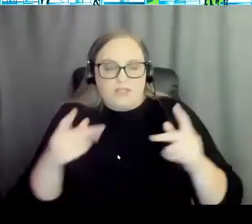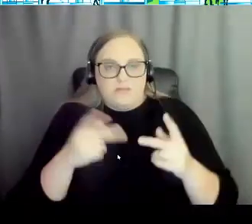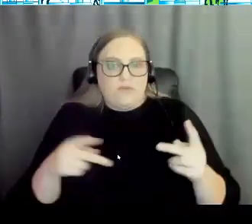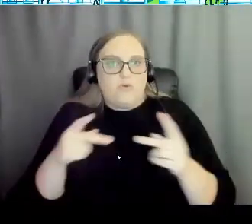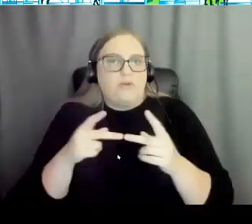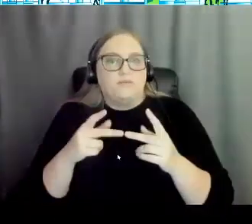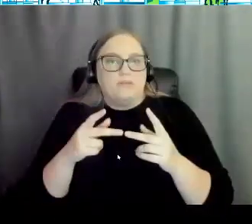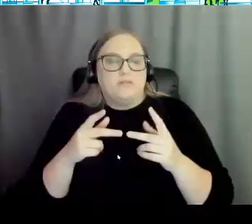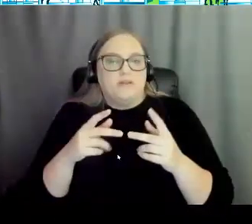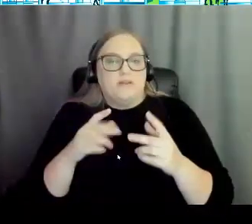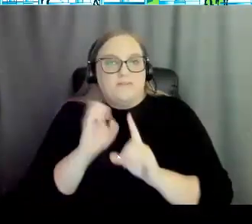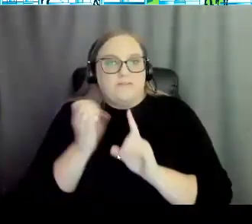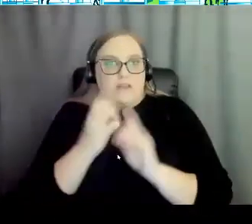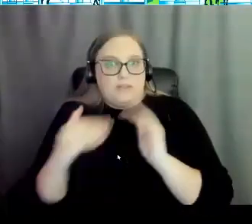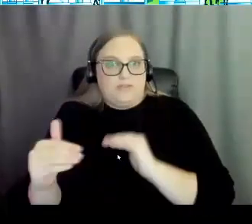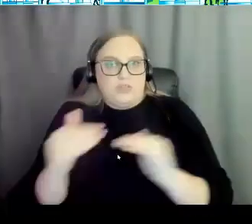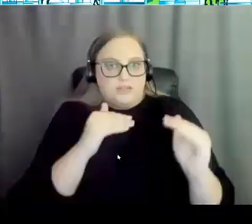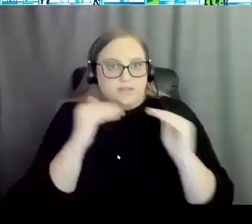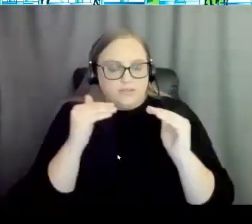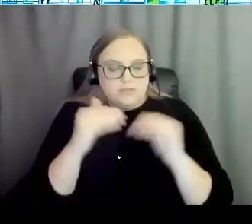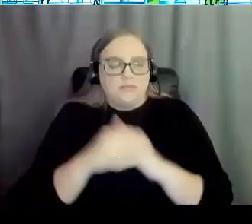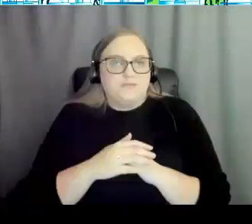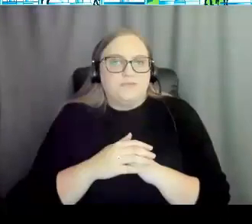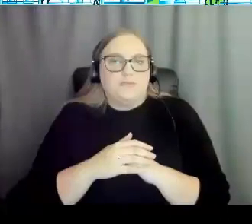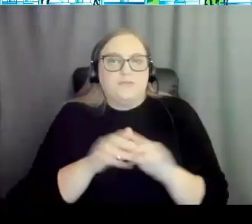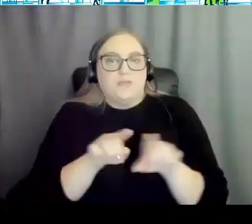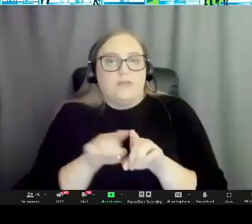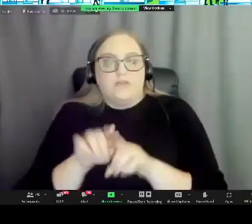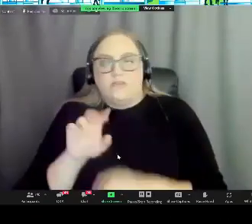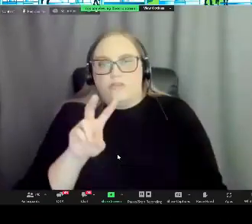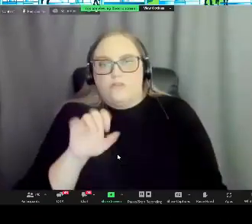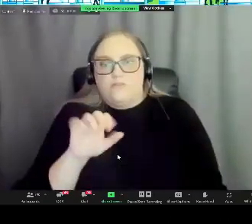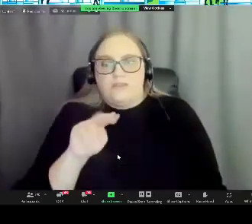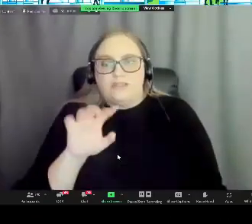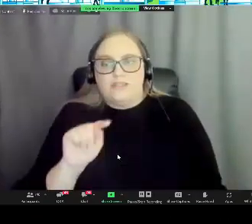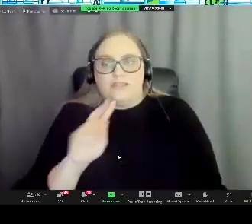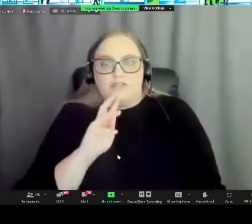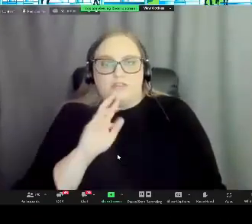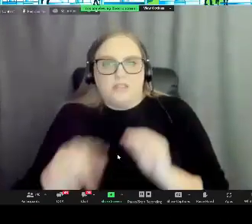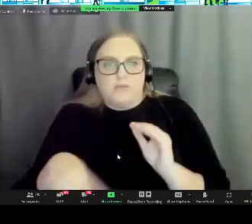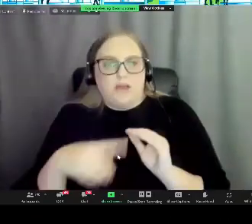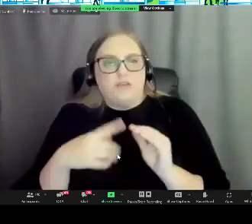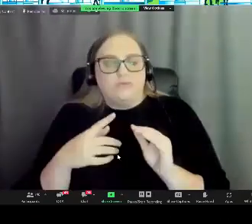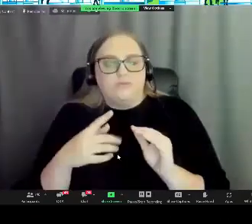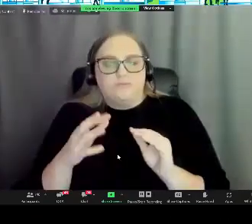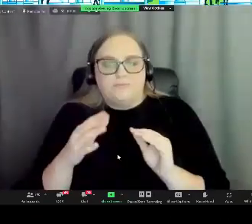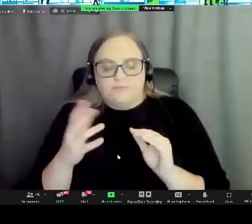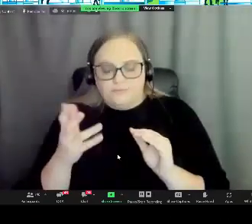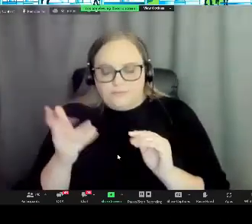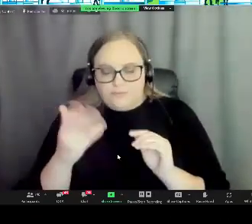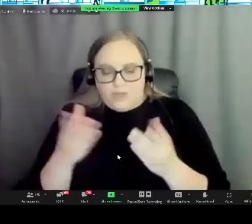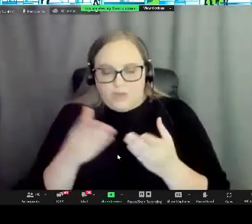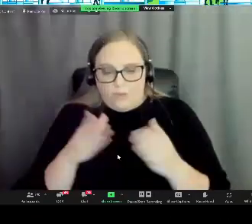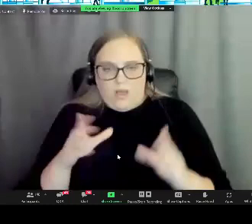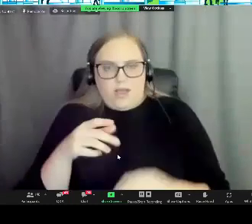environmental justice. And in addition, Vincent alluded to the wide sort of